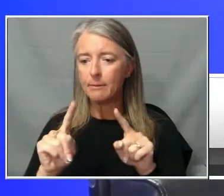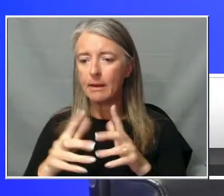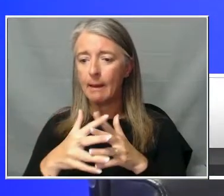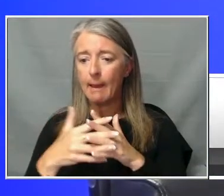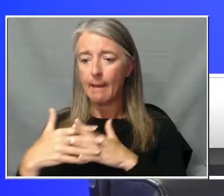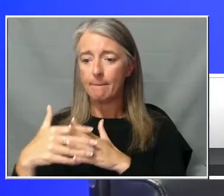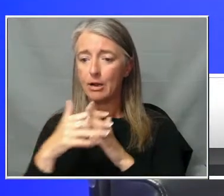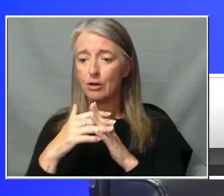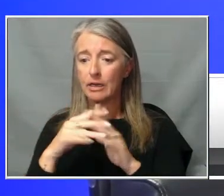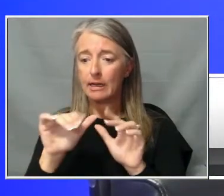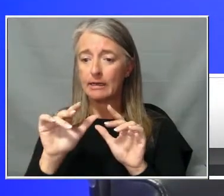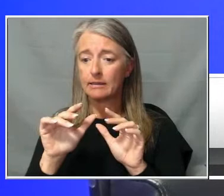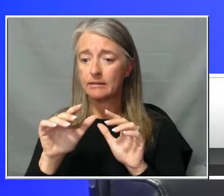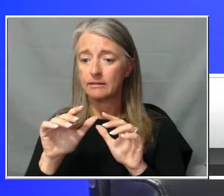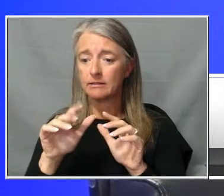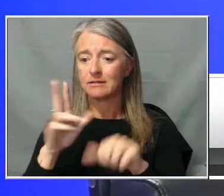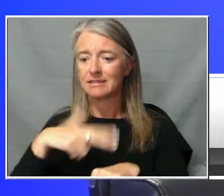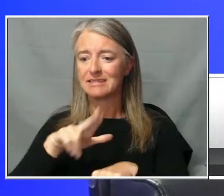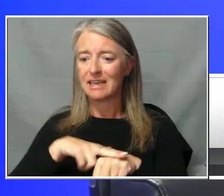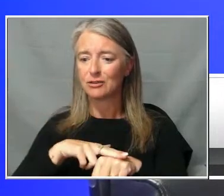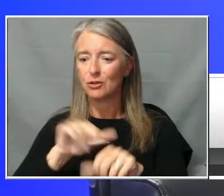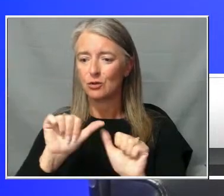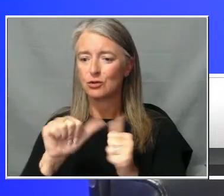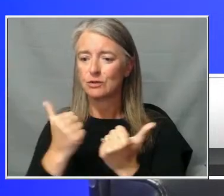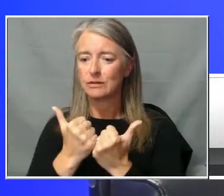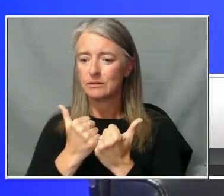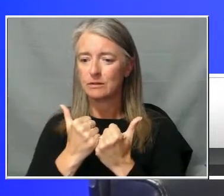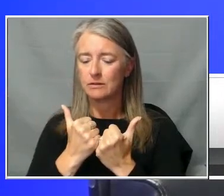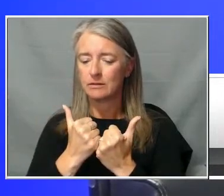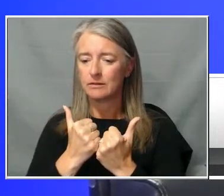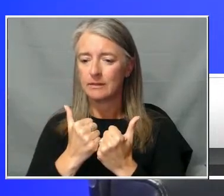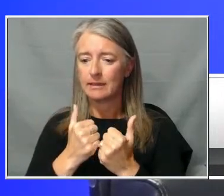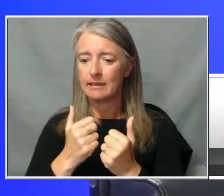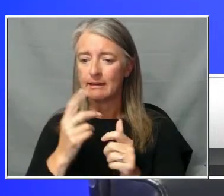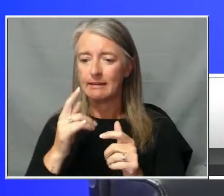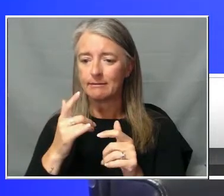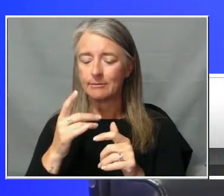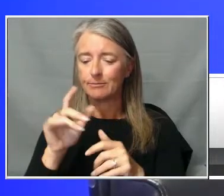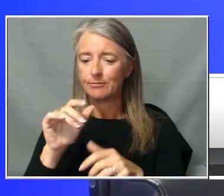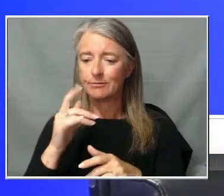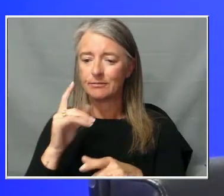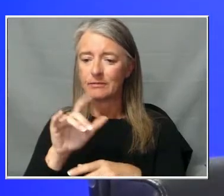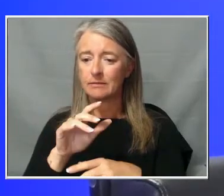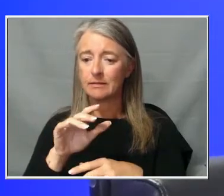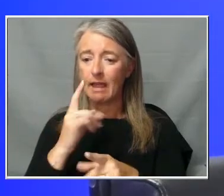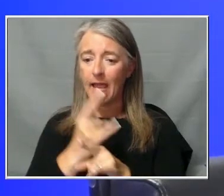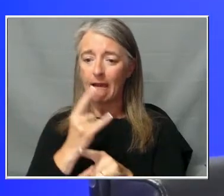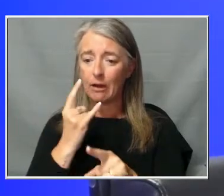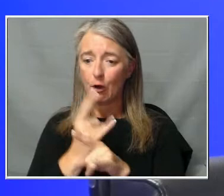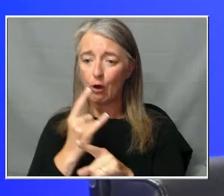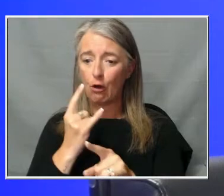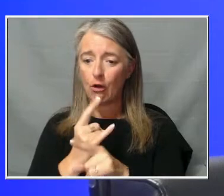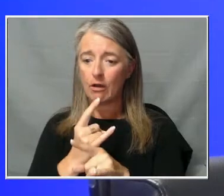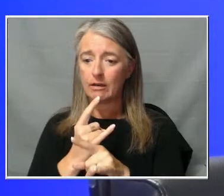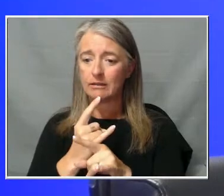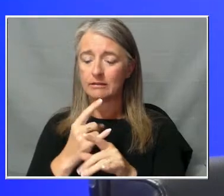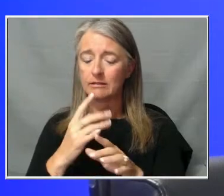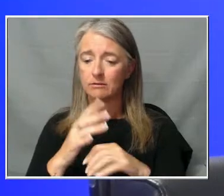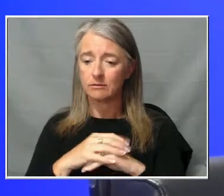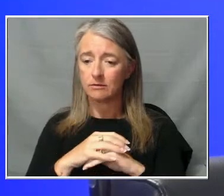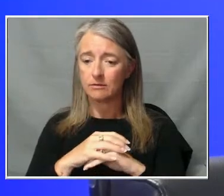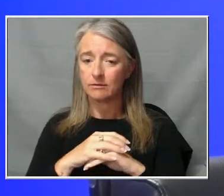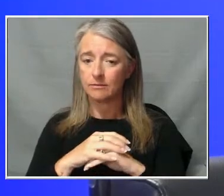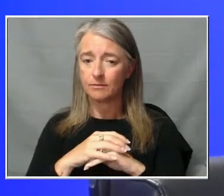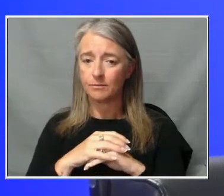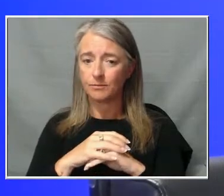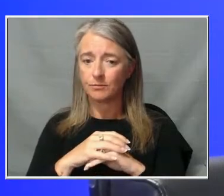Association, National Institute of Alcohol Abuse and Alcoholism defines what is called at-risk drinking. Mm-hmm. Basically, they're